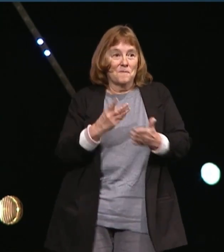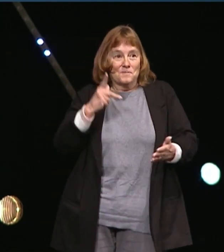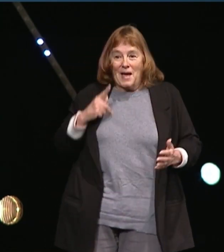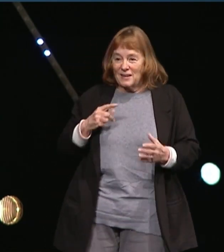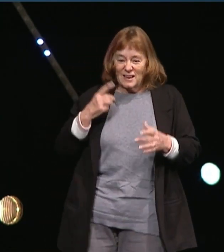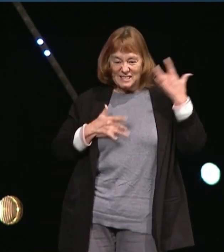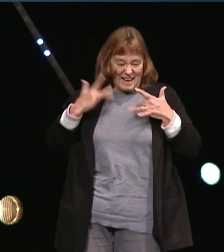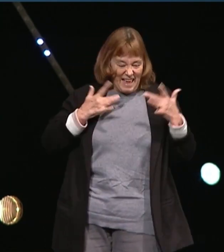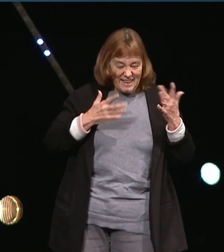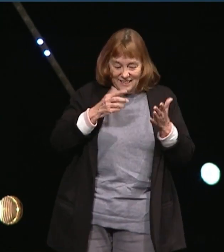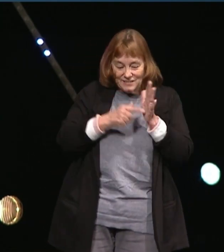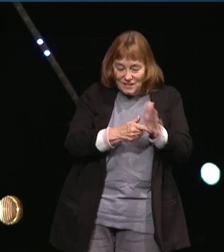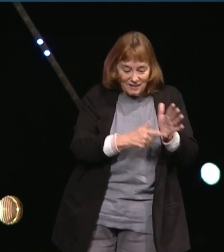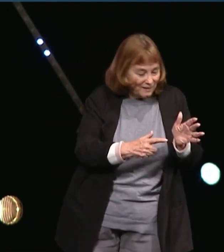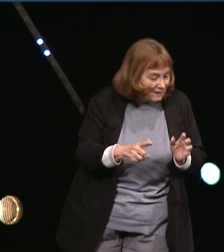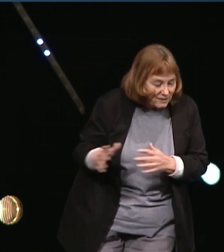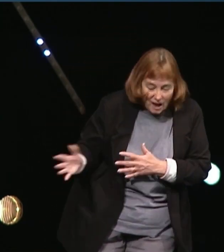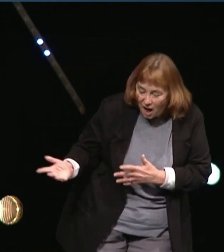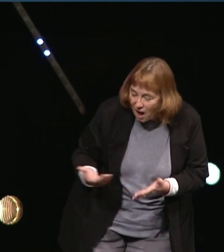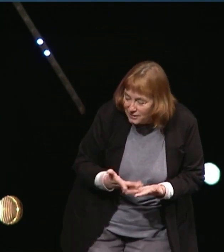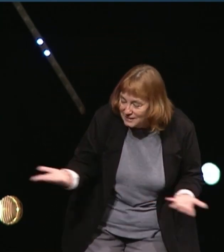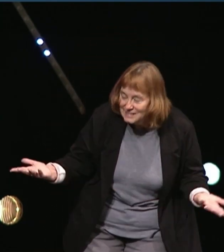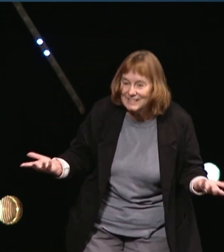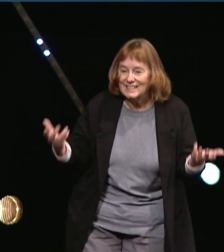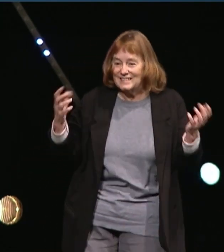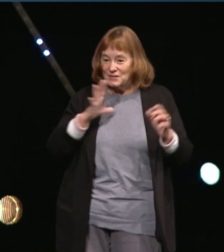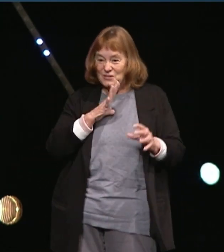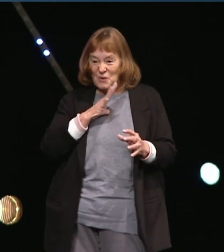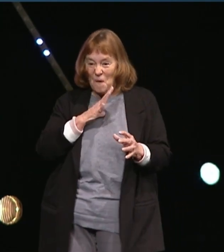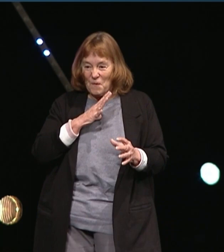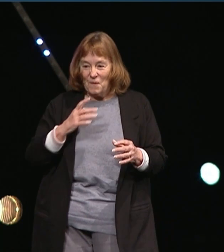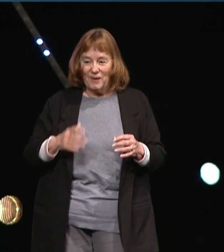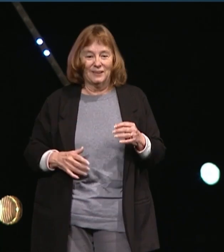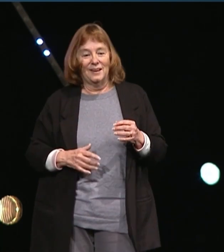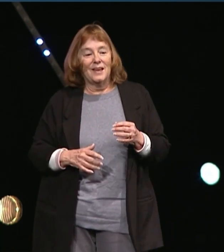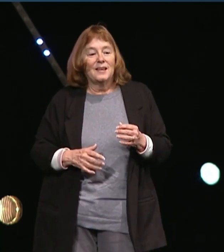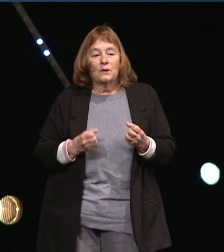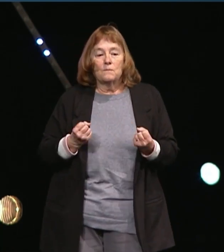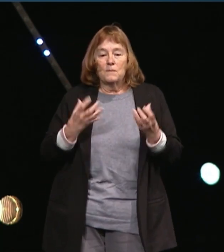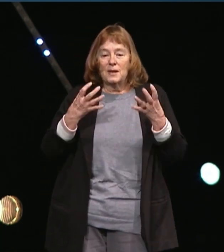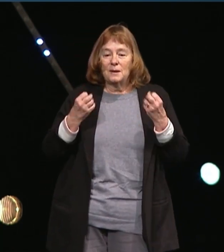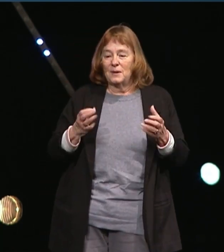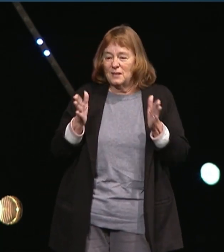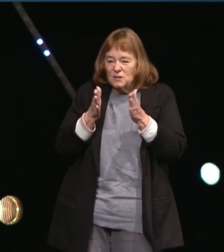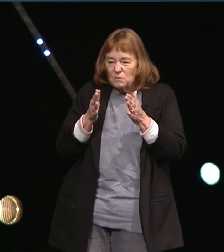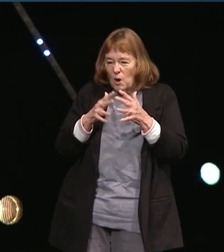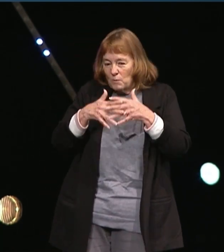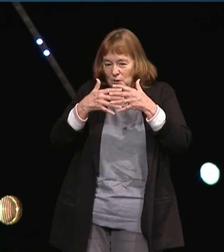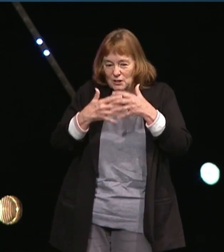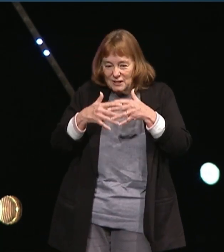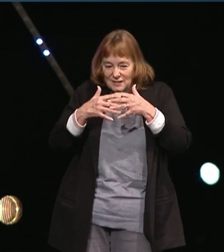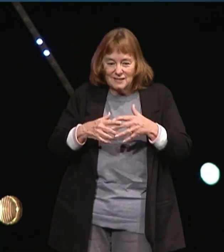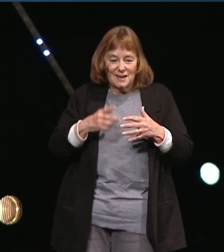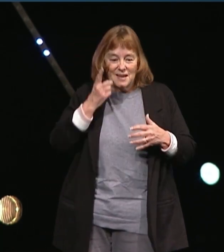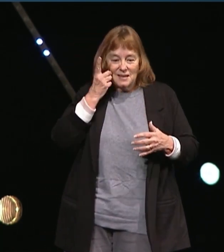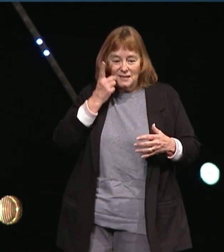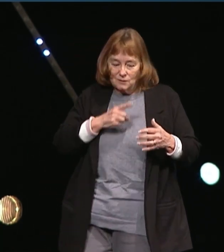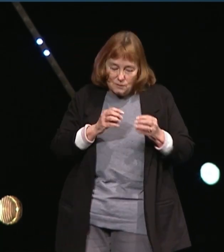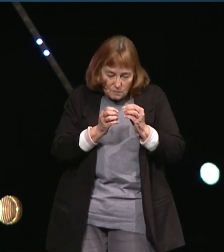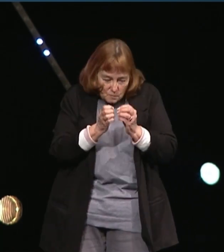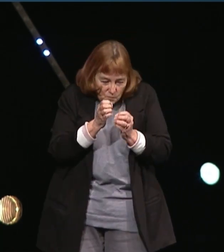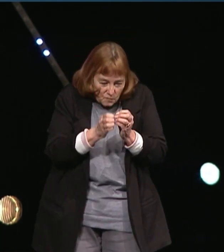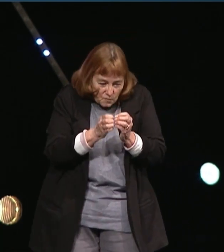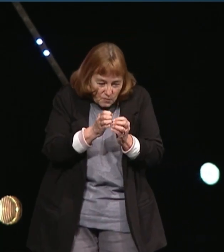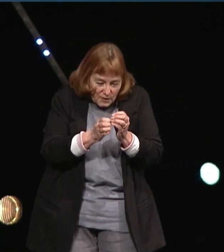to be sent back to Bohol. Often there were appliances, etc., that didn't work, and Dennis would repair them